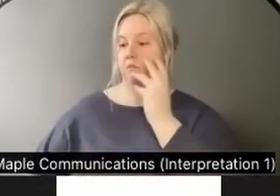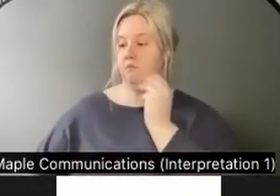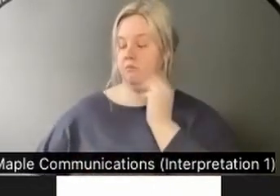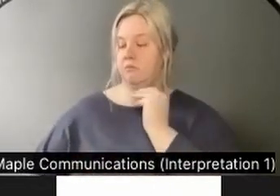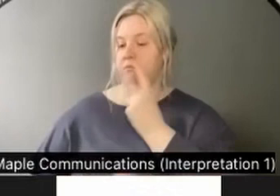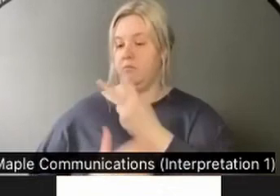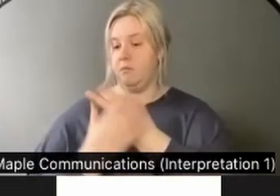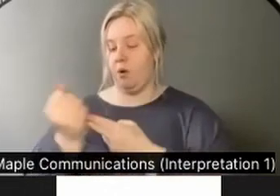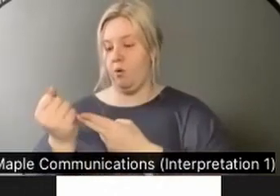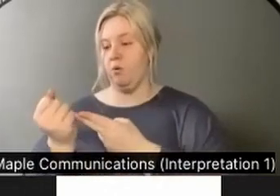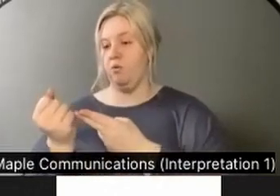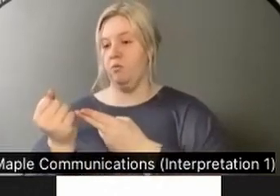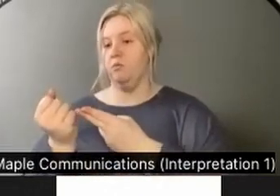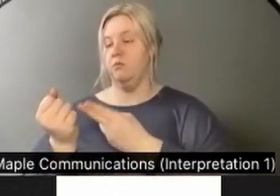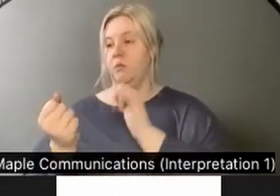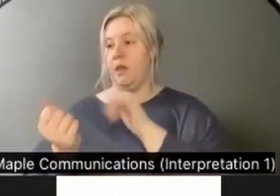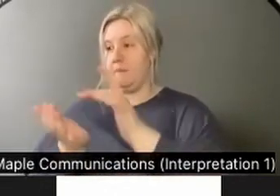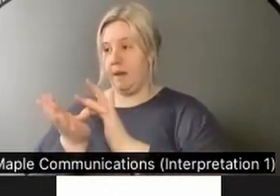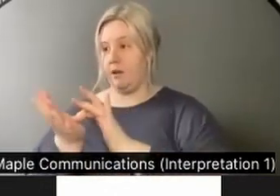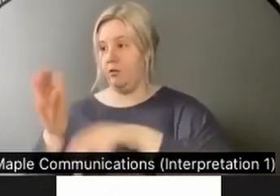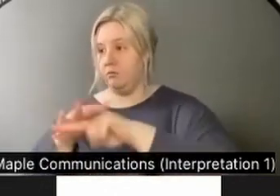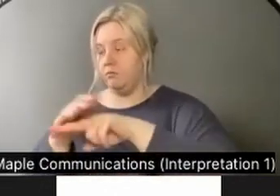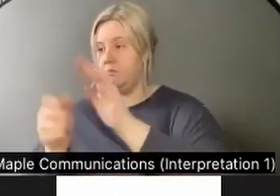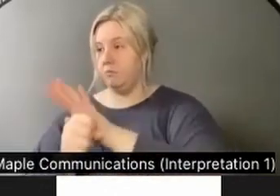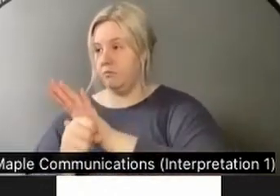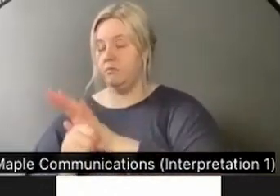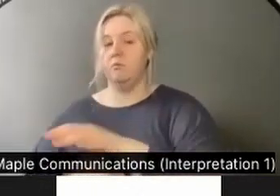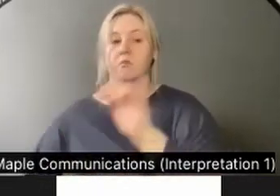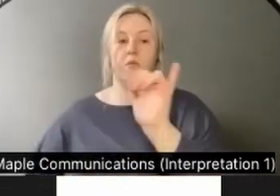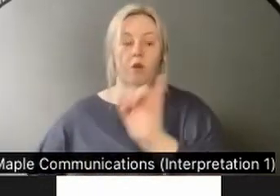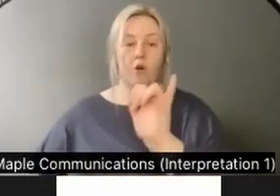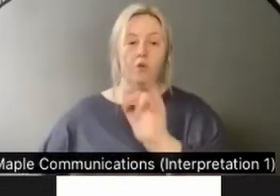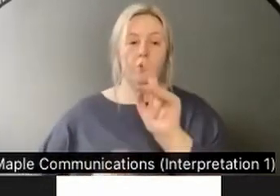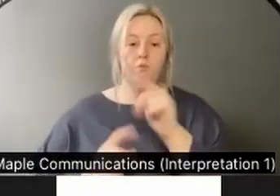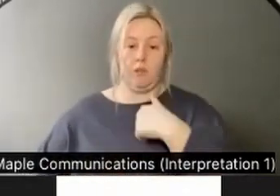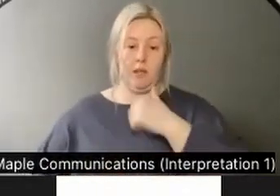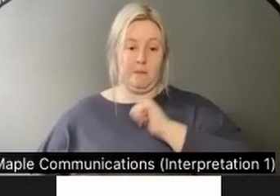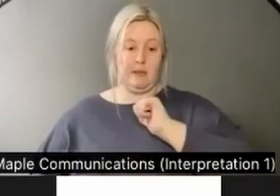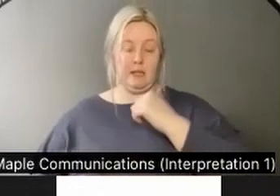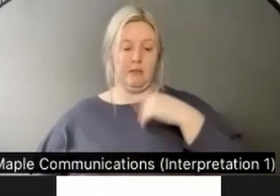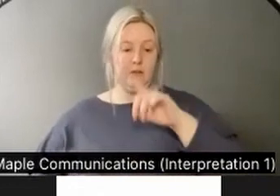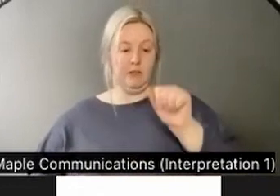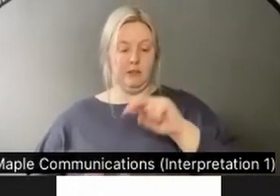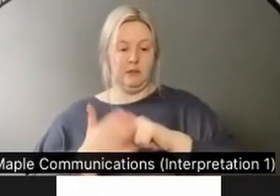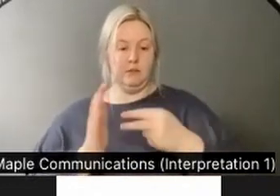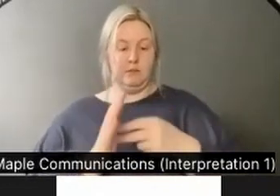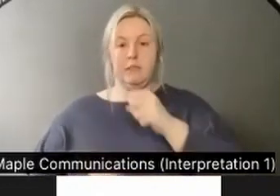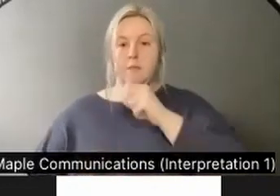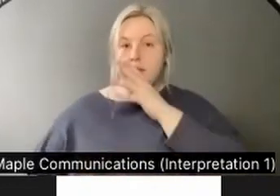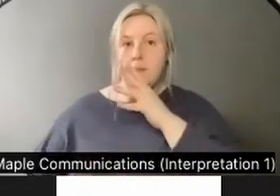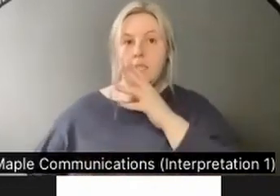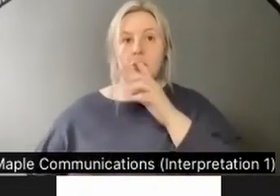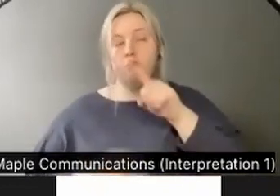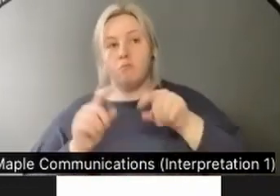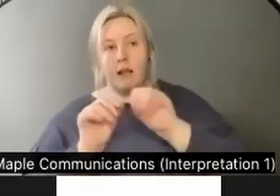the perils of medical ableism, and as someone whose disabilities include a significant speech impairment, I've